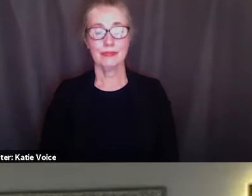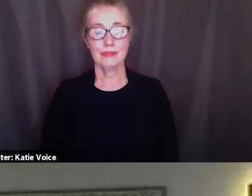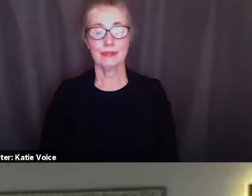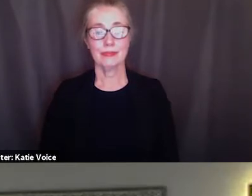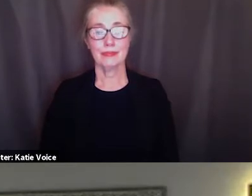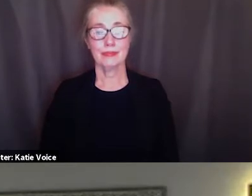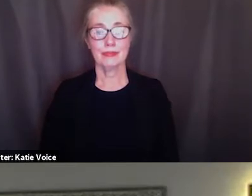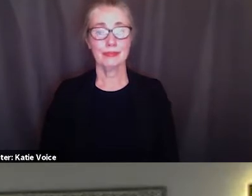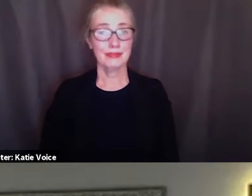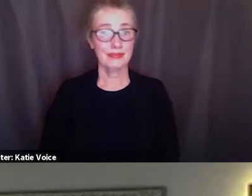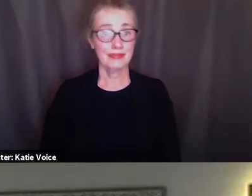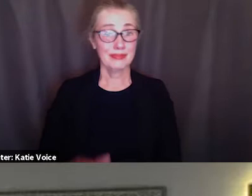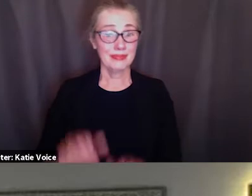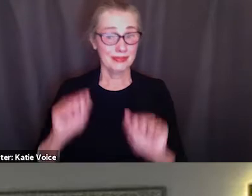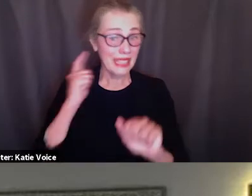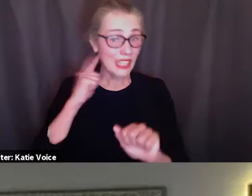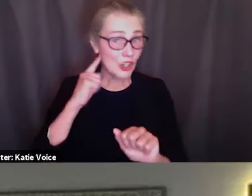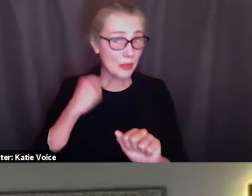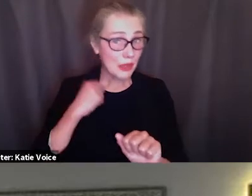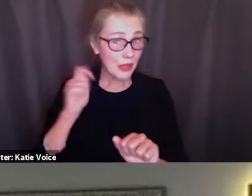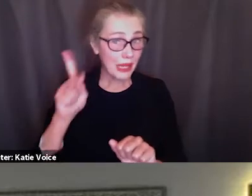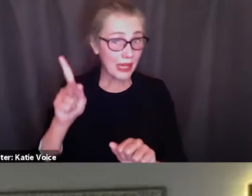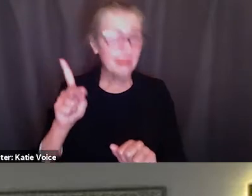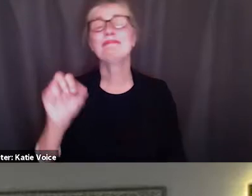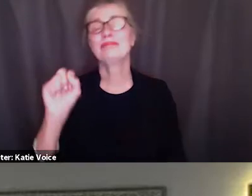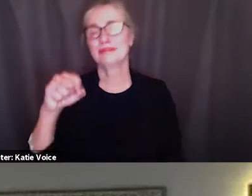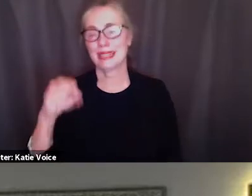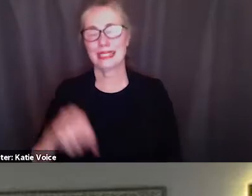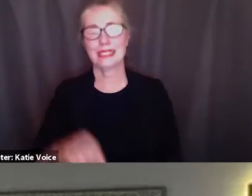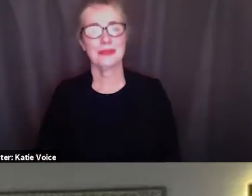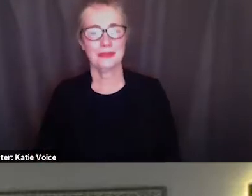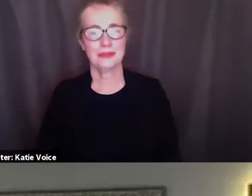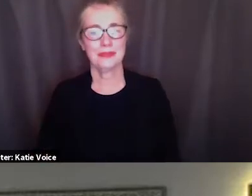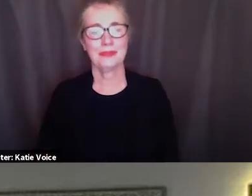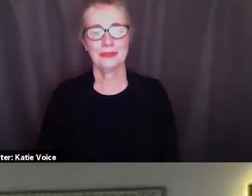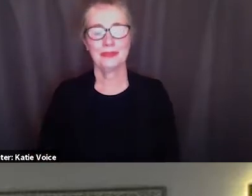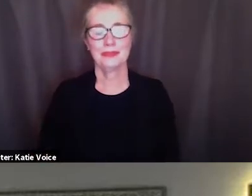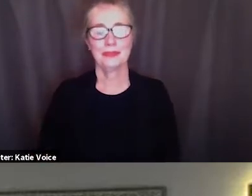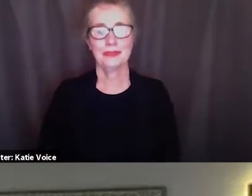Okay, can you hear me okay? Yes, we can.